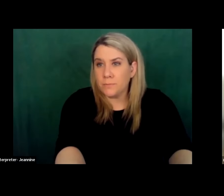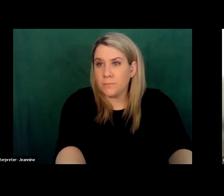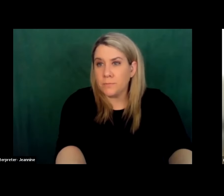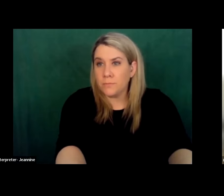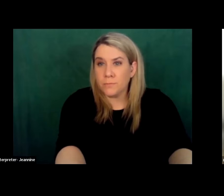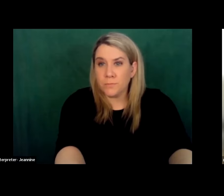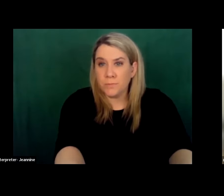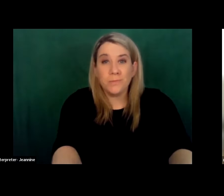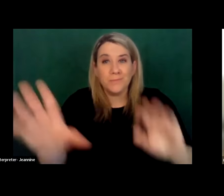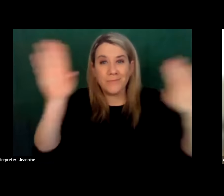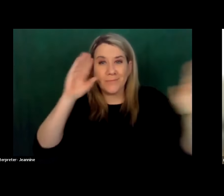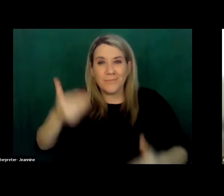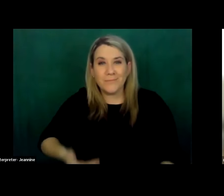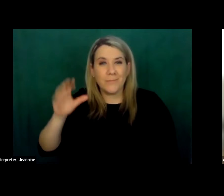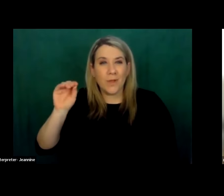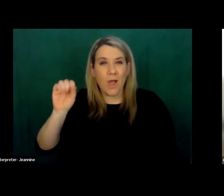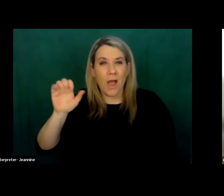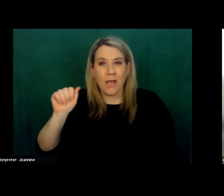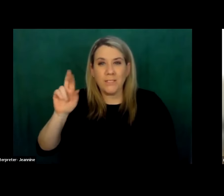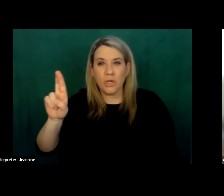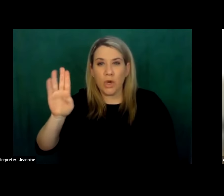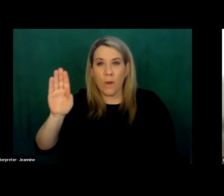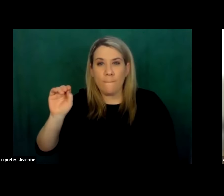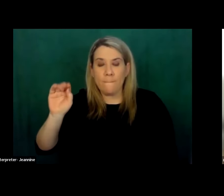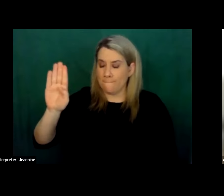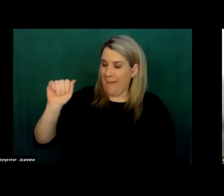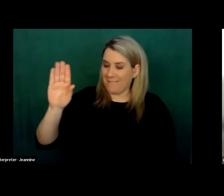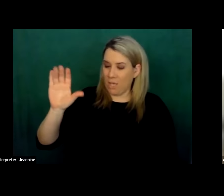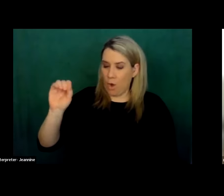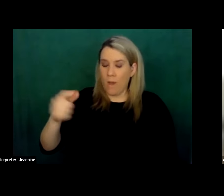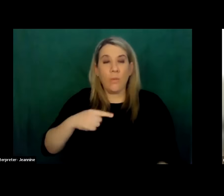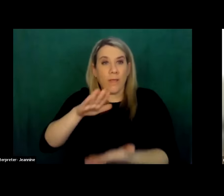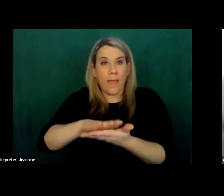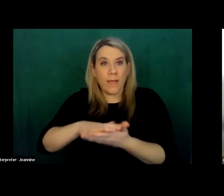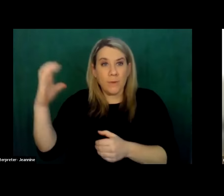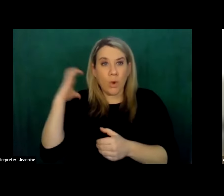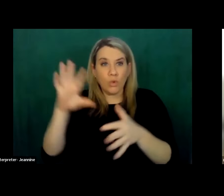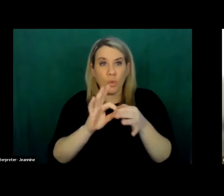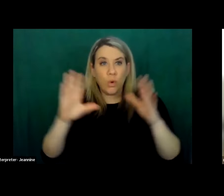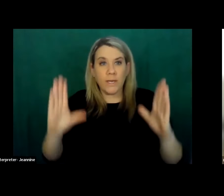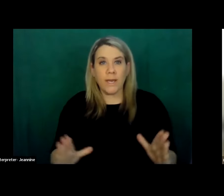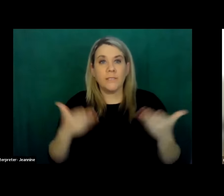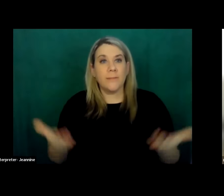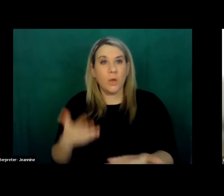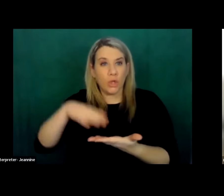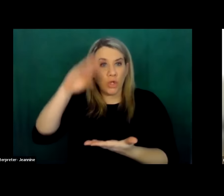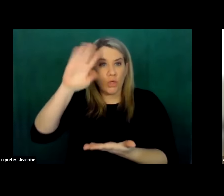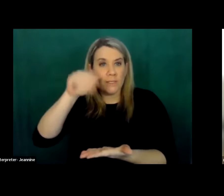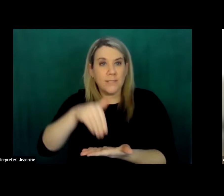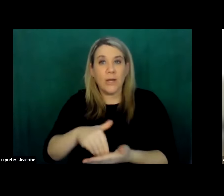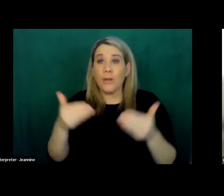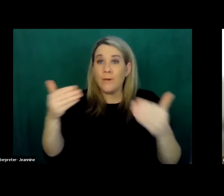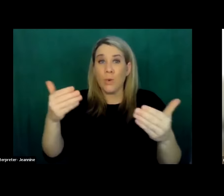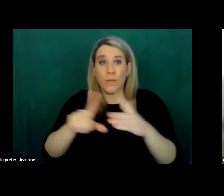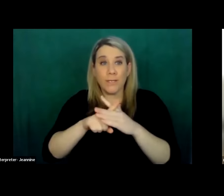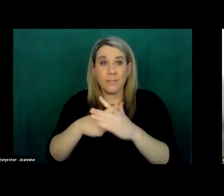All right. Hi, everyone. My name is Oscar Basio, and I am one of the academic coaching coordinators at the Learning Center. I'm going to go ahead and get us